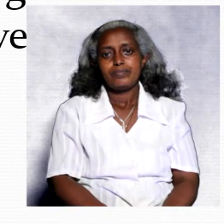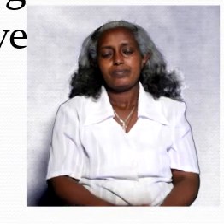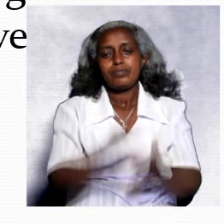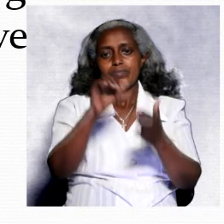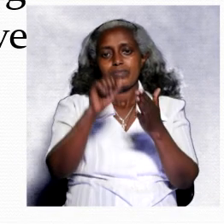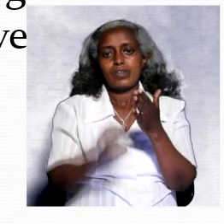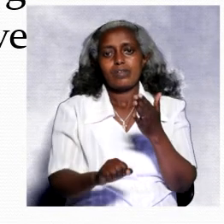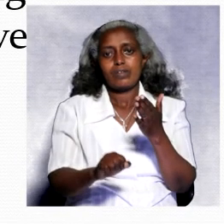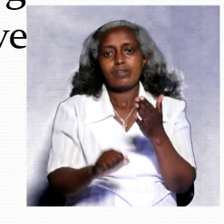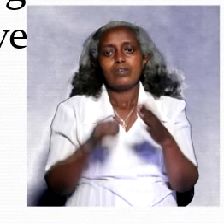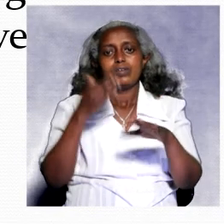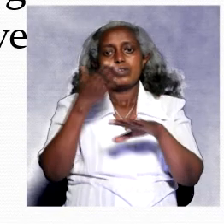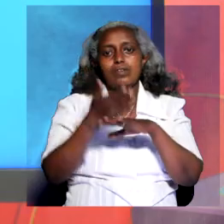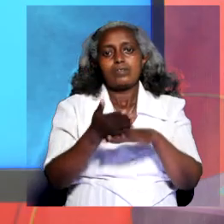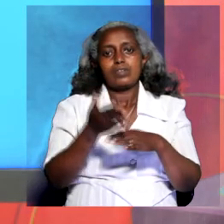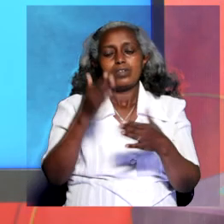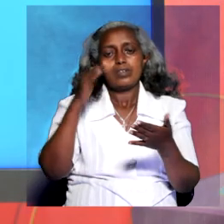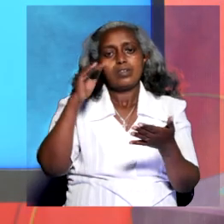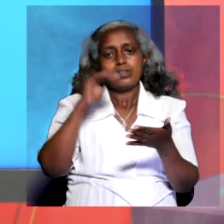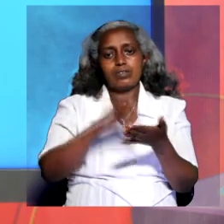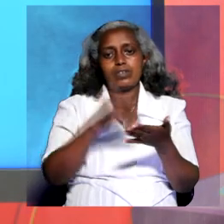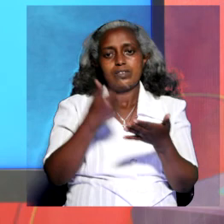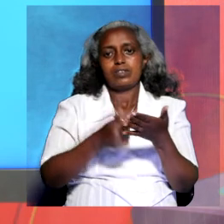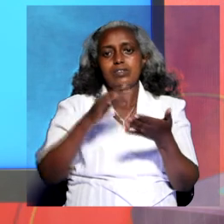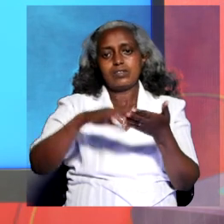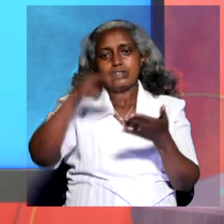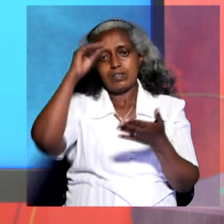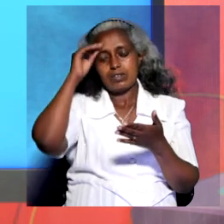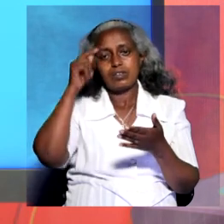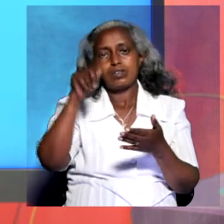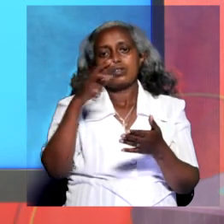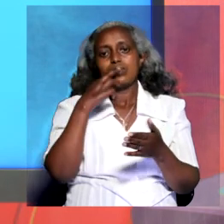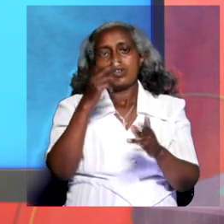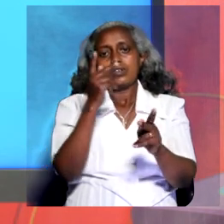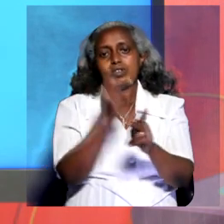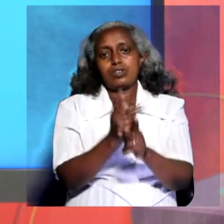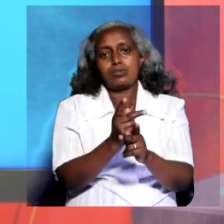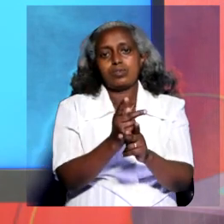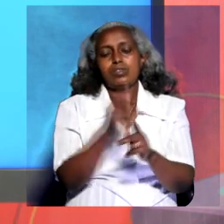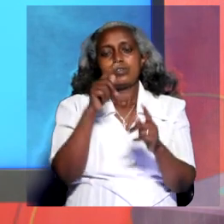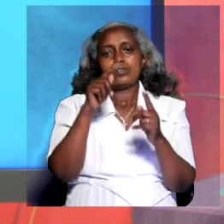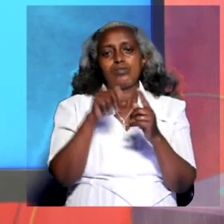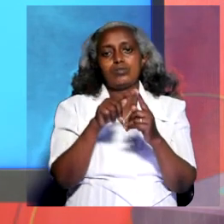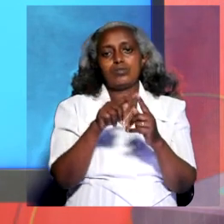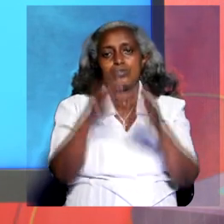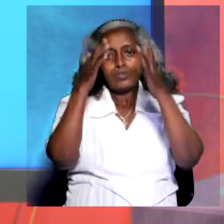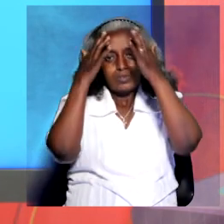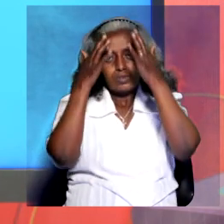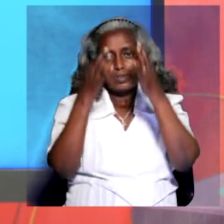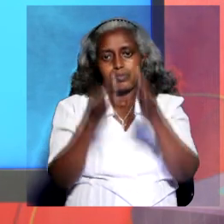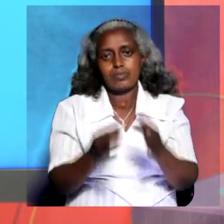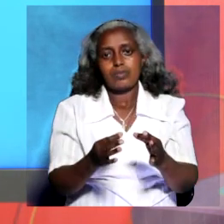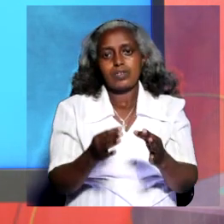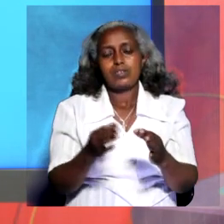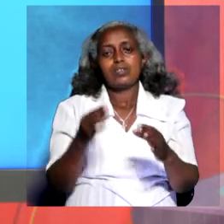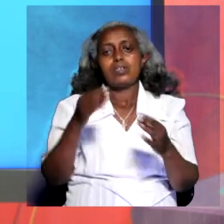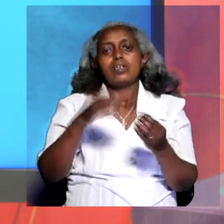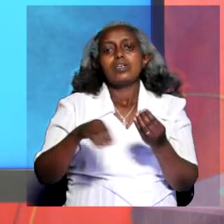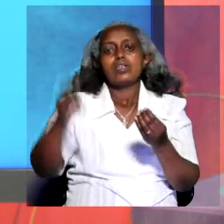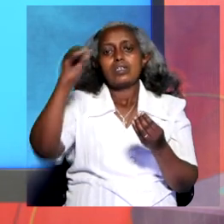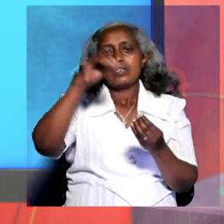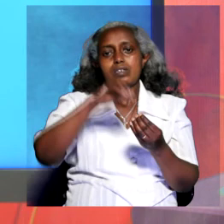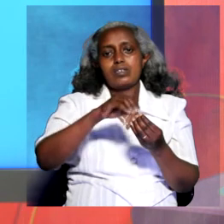So, after revising this lesson, you are expected to determine